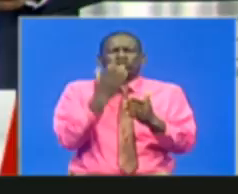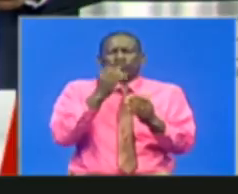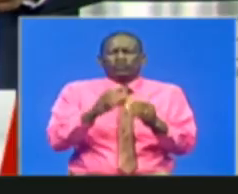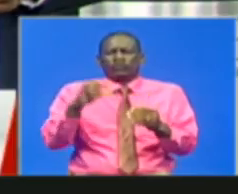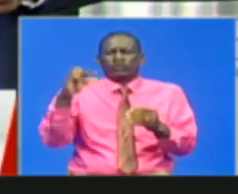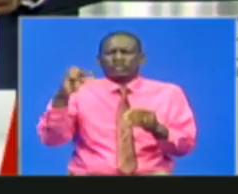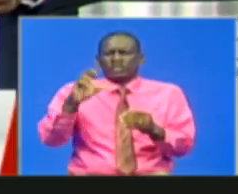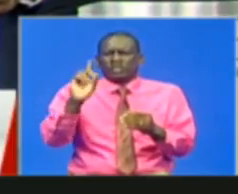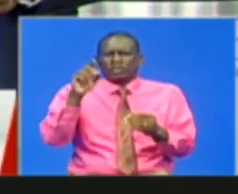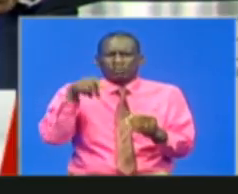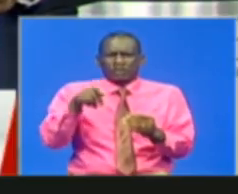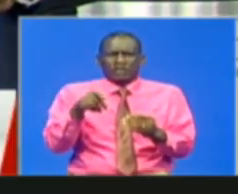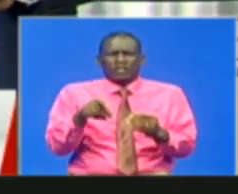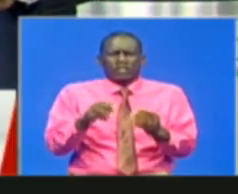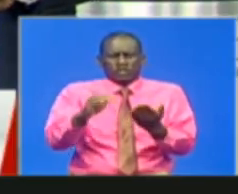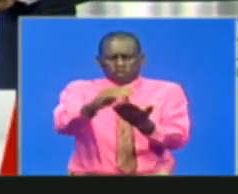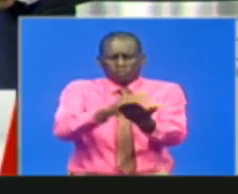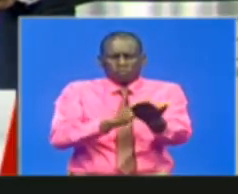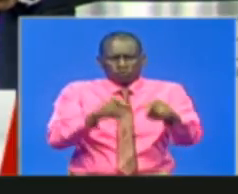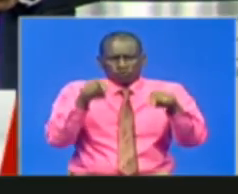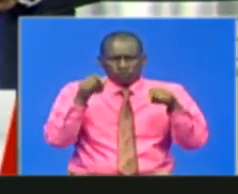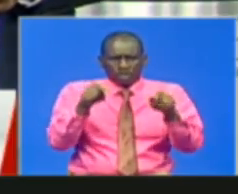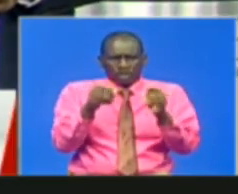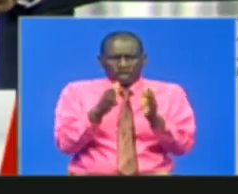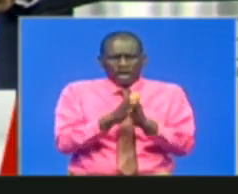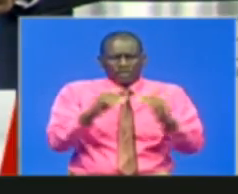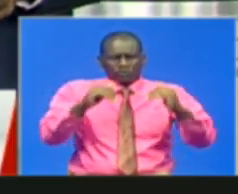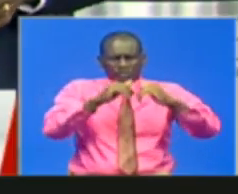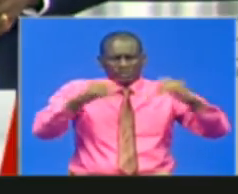product, that's GCP report today, and now separates the facts from the myths.